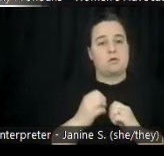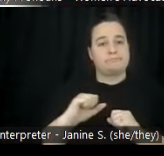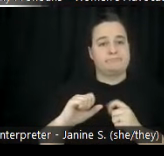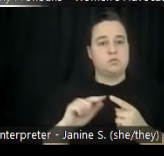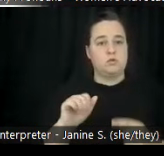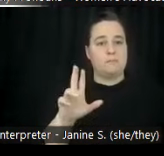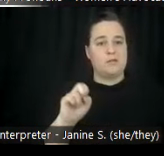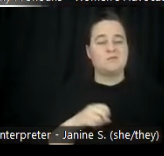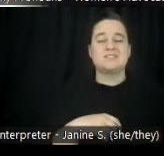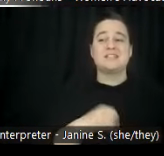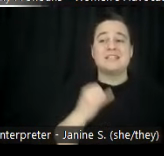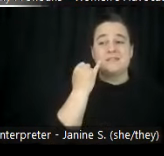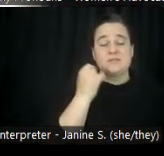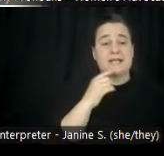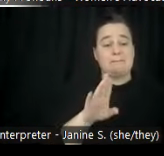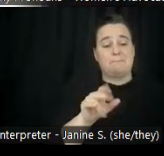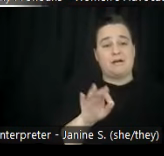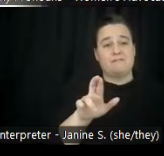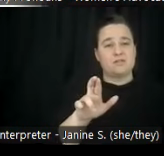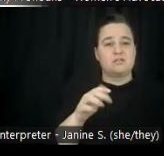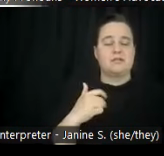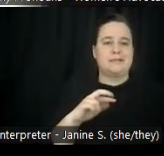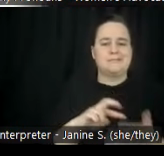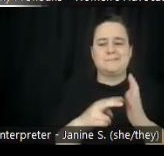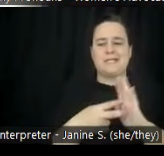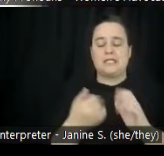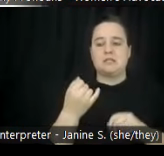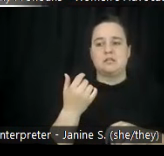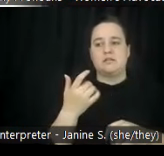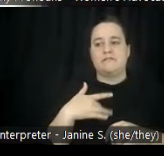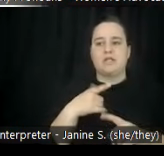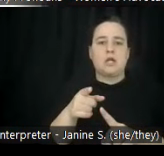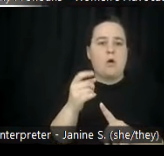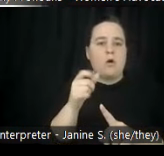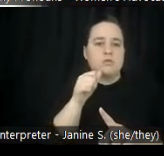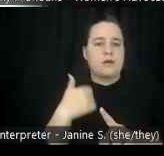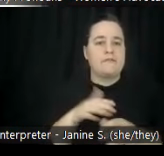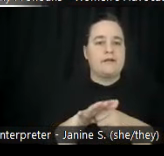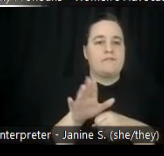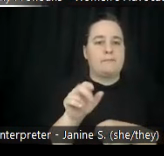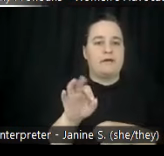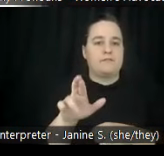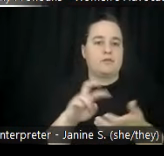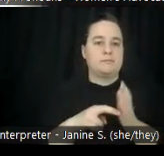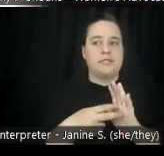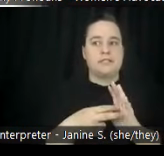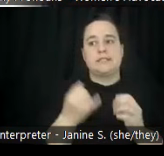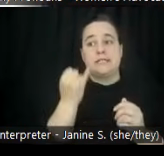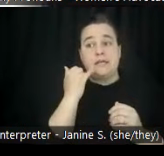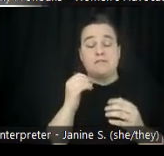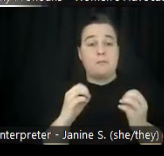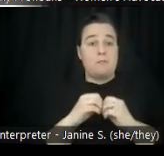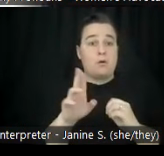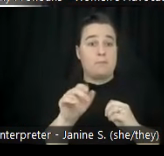of puts the onus on the survivor, like, oh, if only you had more buffers, you wouldn't have experienced this. That's definitely